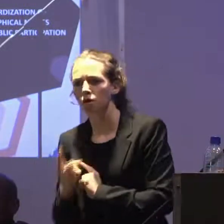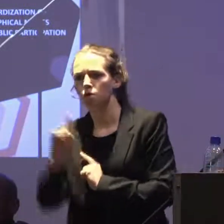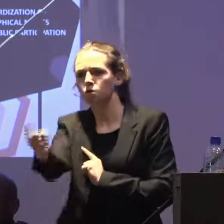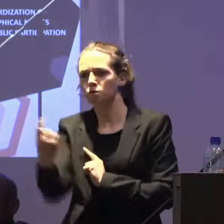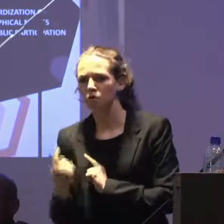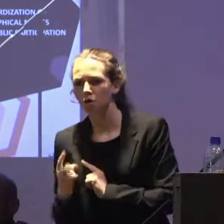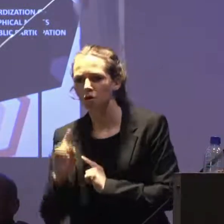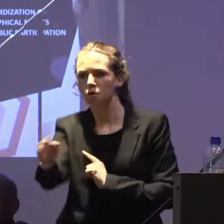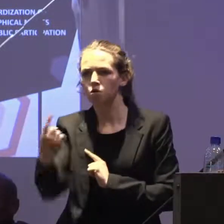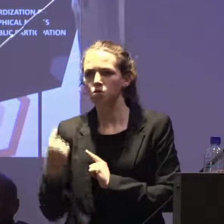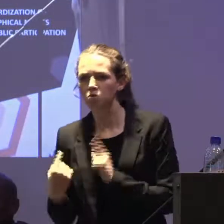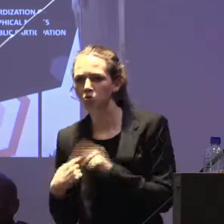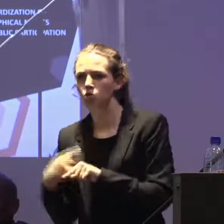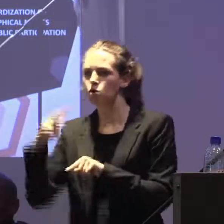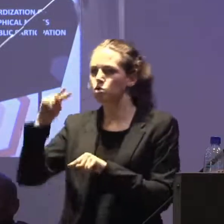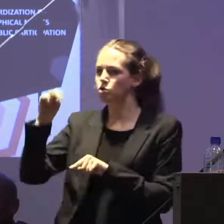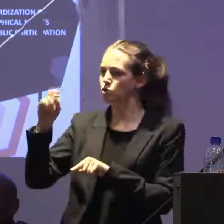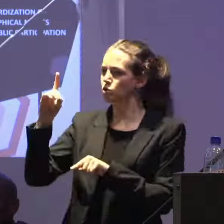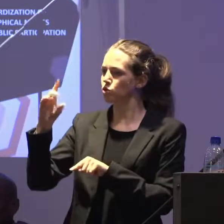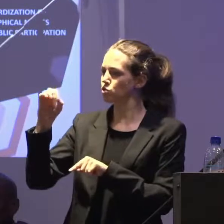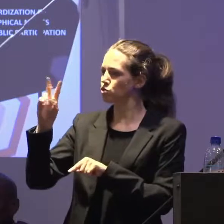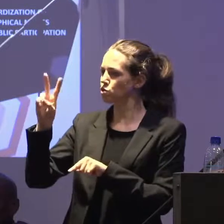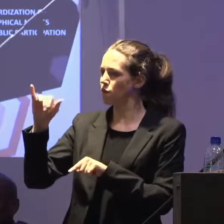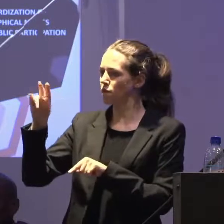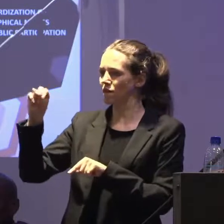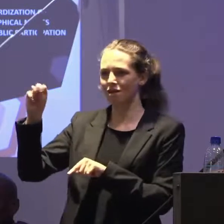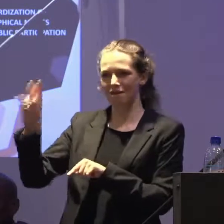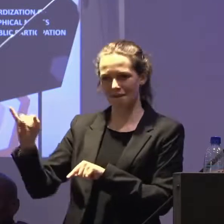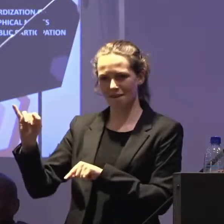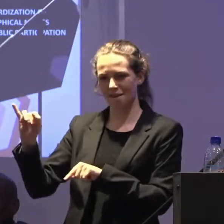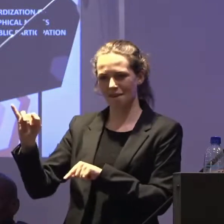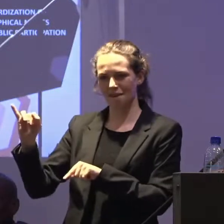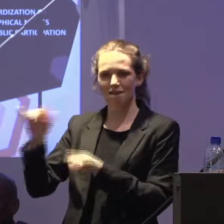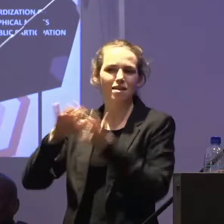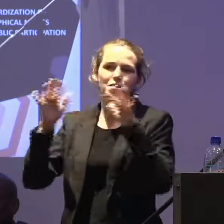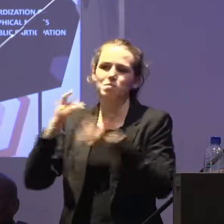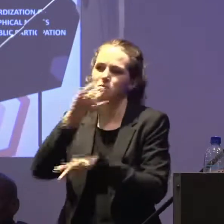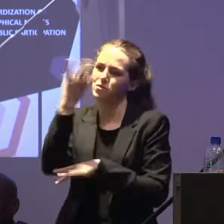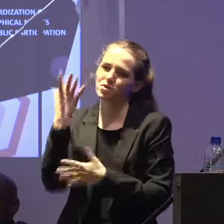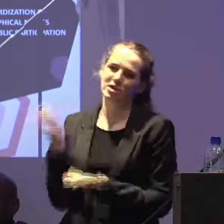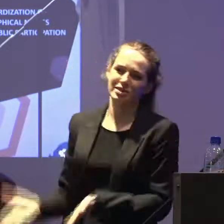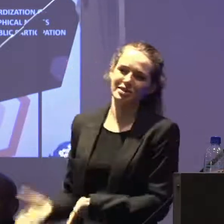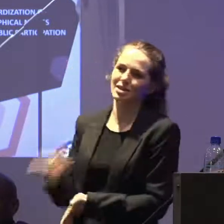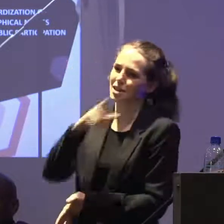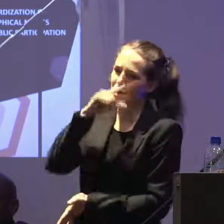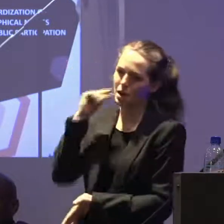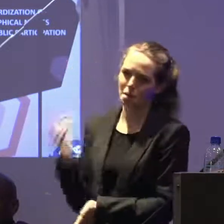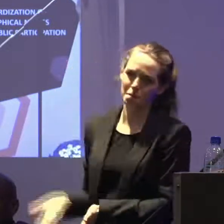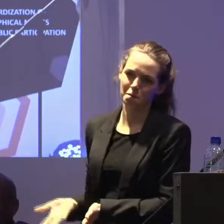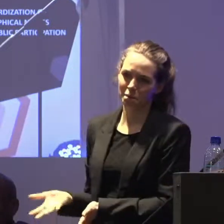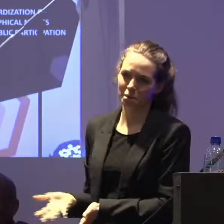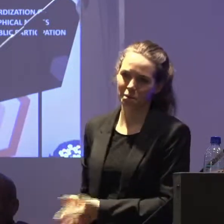his name is Ndongeni Kaqoki. No one is saying anything about Ndongeni Kaqoki.